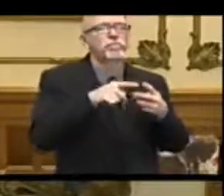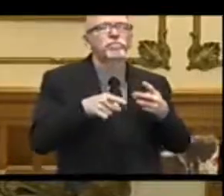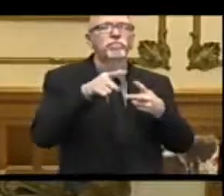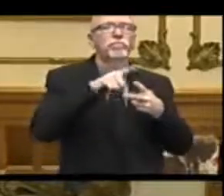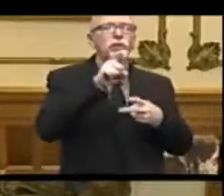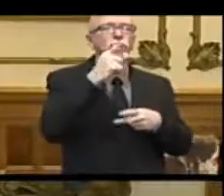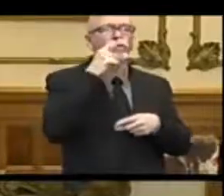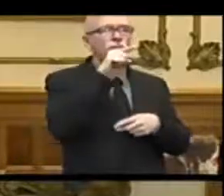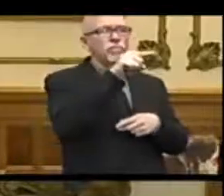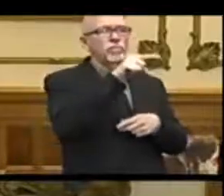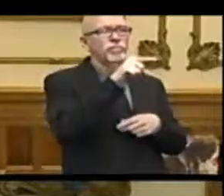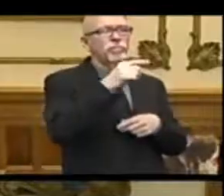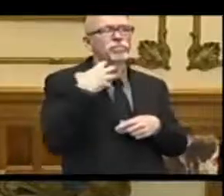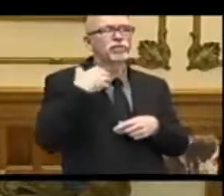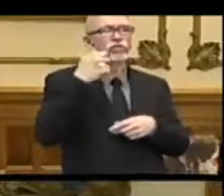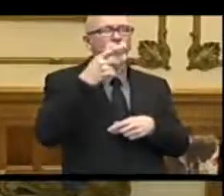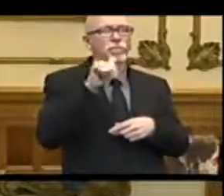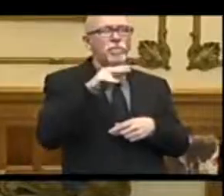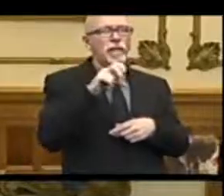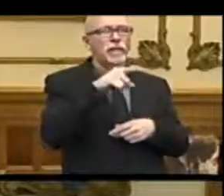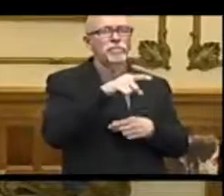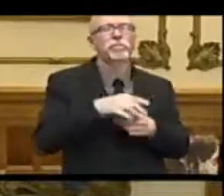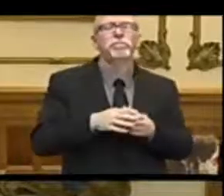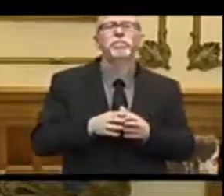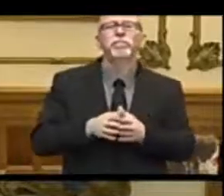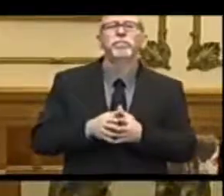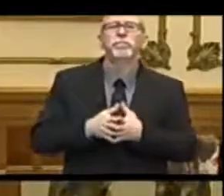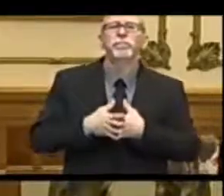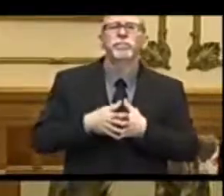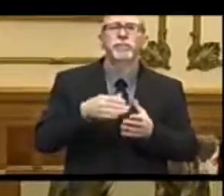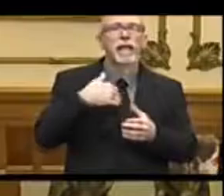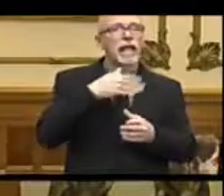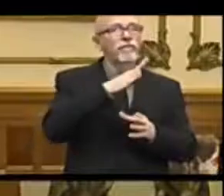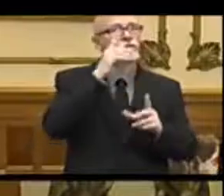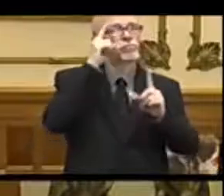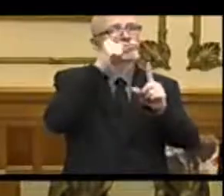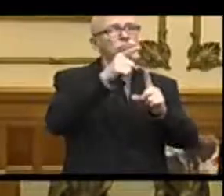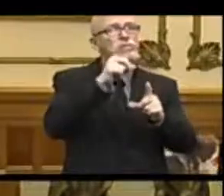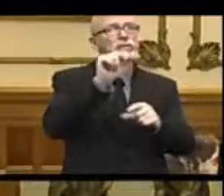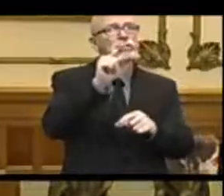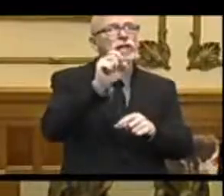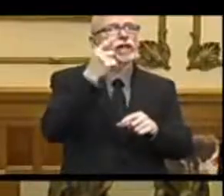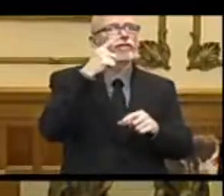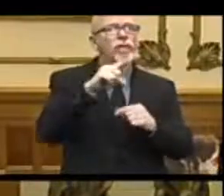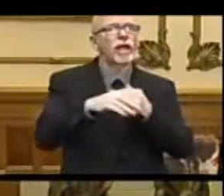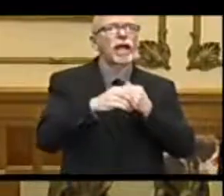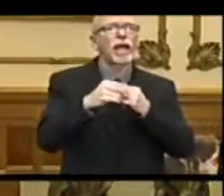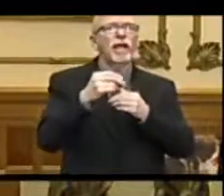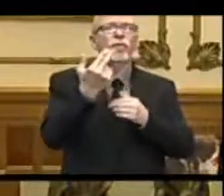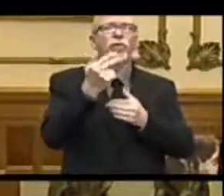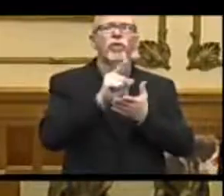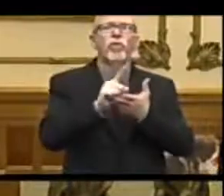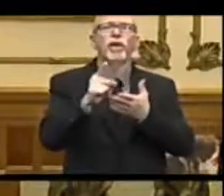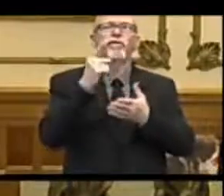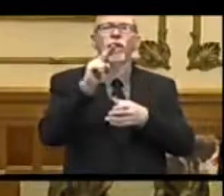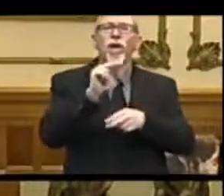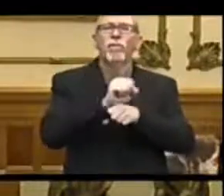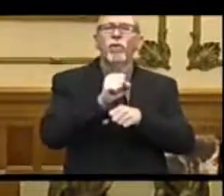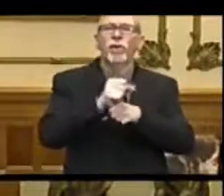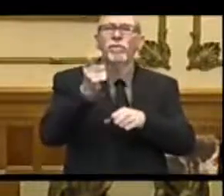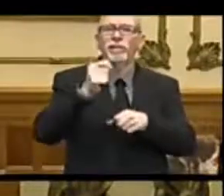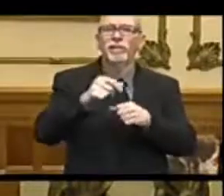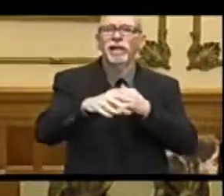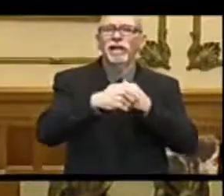The question I had for Commissioner Payne was, is there a target date for adding the additional 13 weeks of unemployment